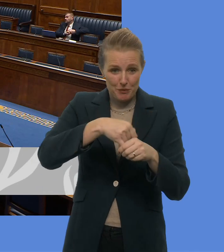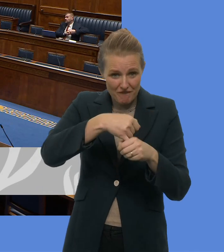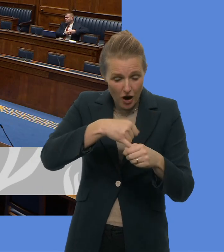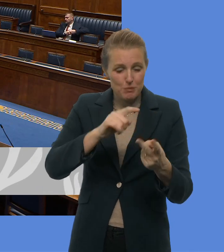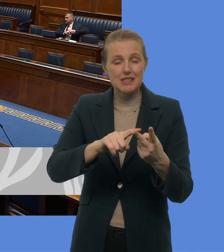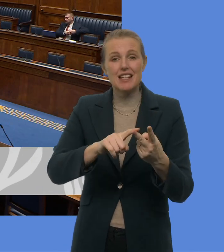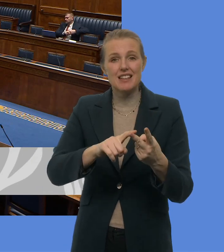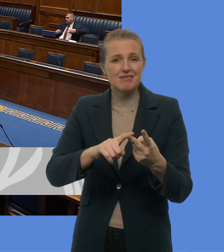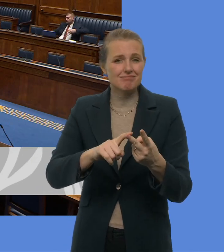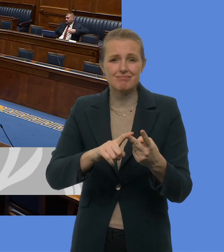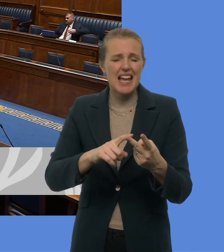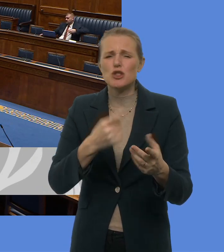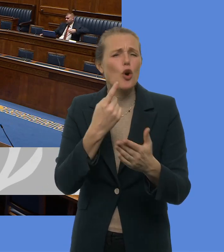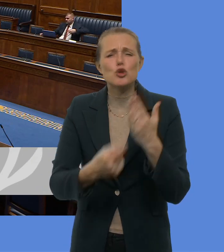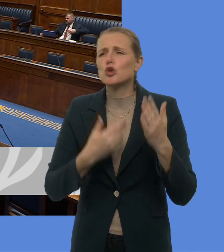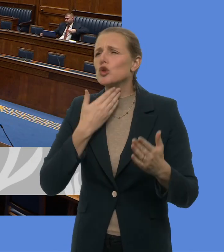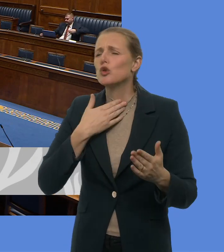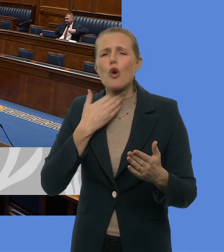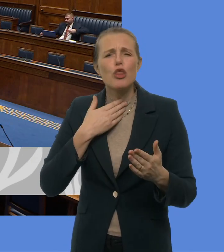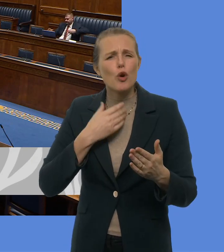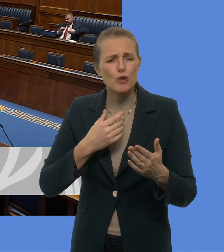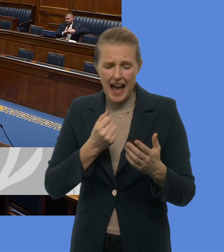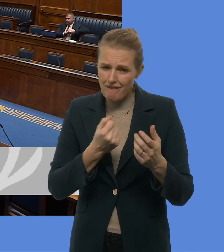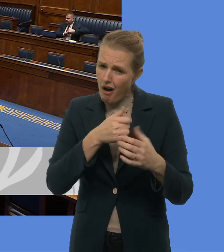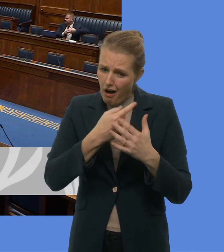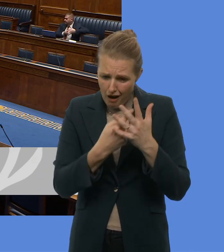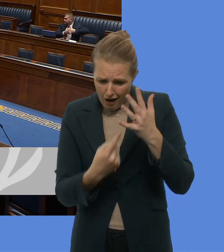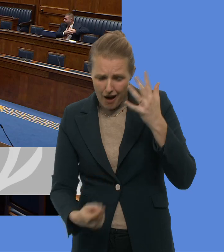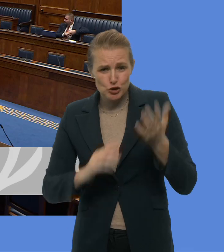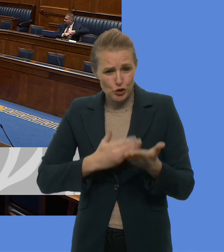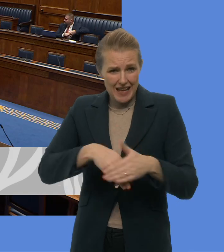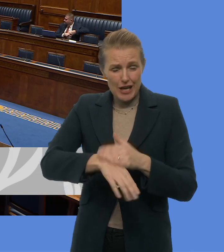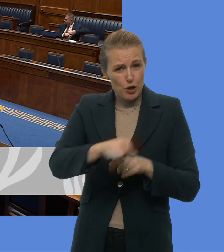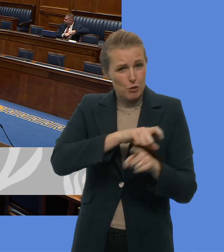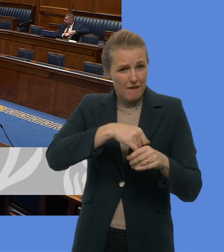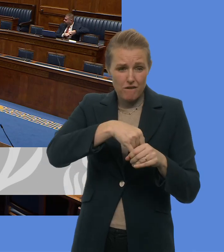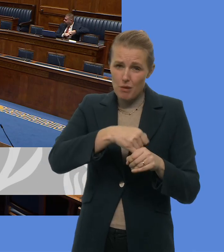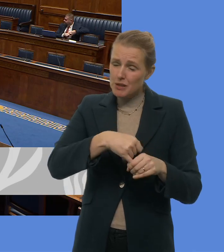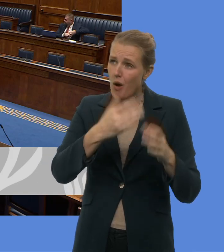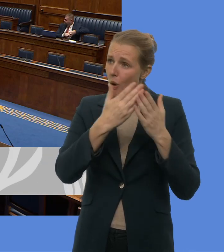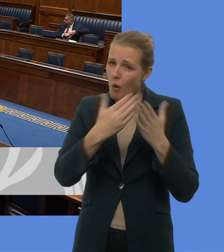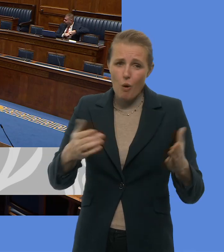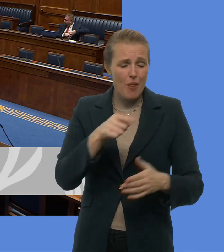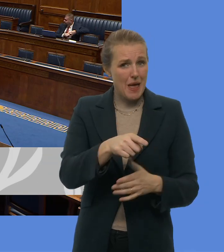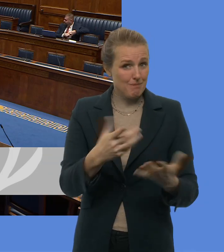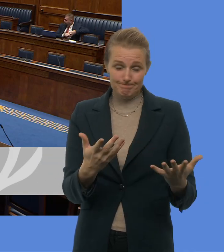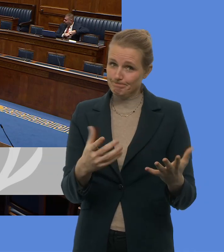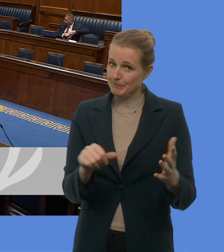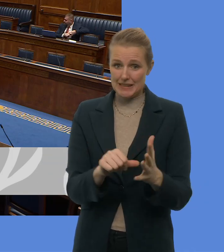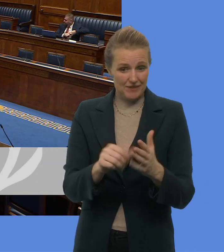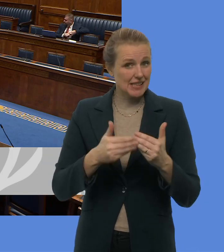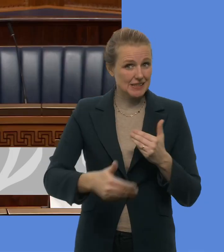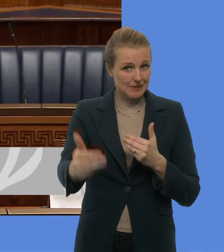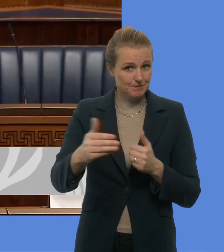as the sore throat initiative over this winter. Blair. Thank you, Mr. Speaker. Can I ask the Minister if he can give us